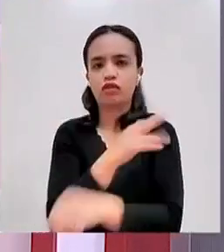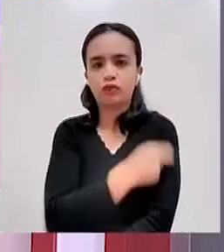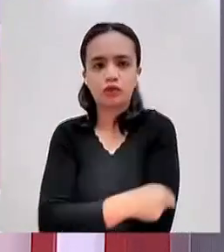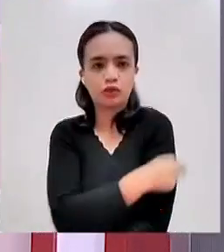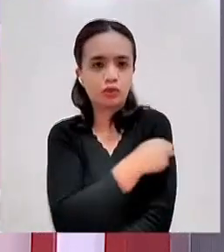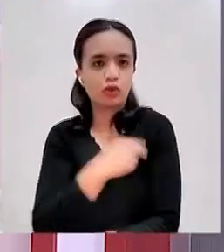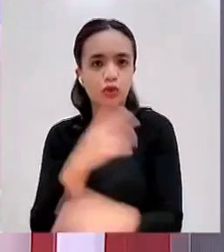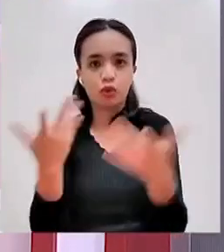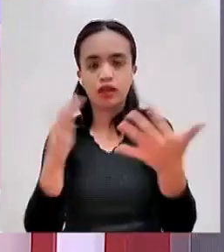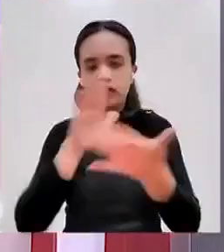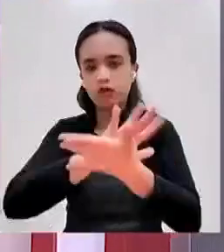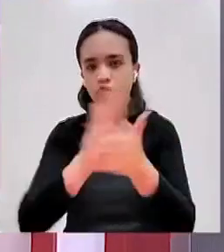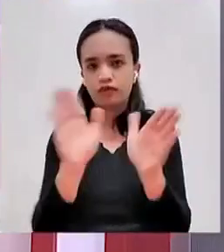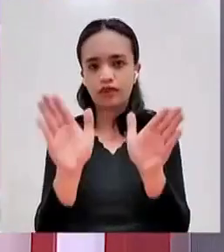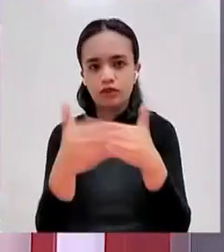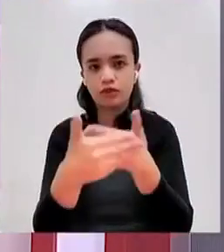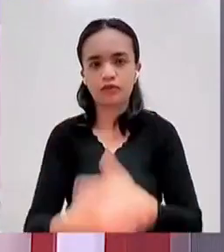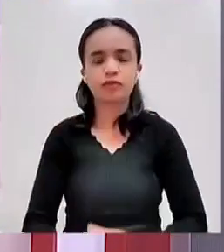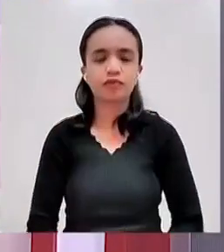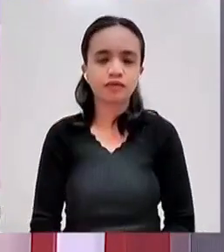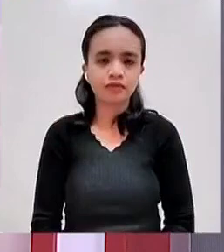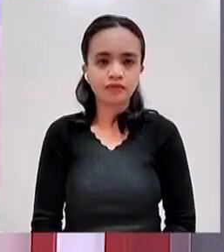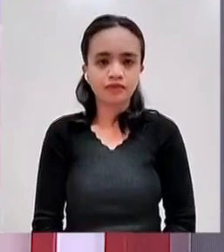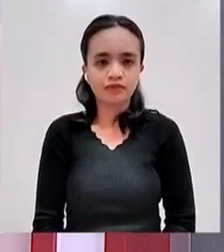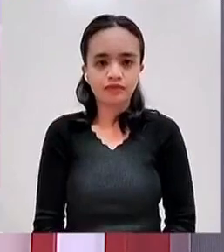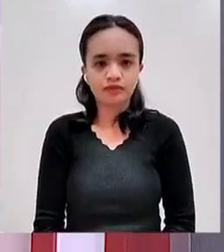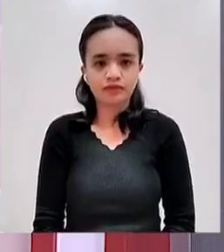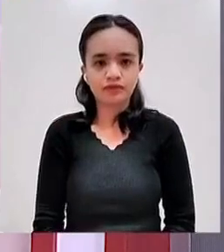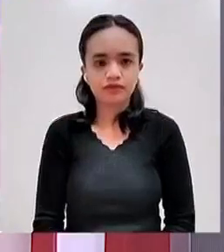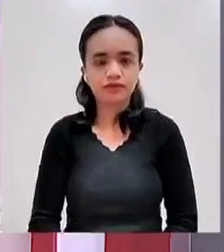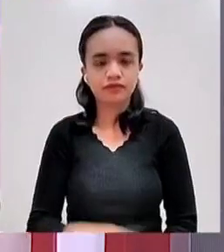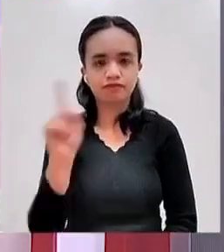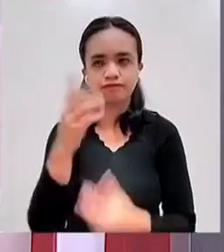Ara Perez joins us now with details. Ara, what more can you tell us?